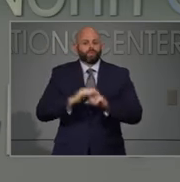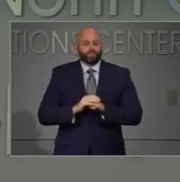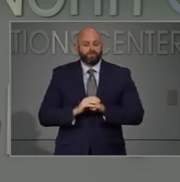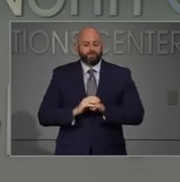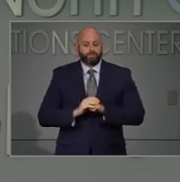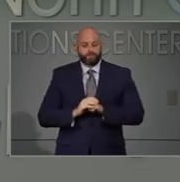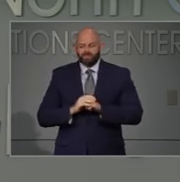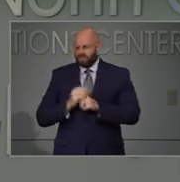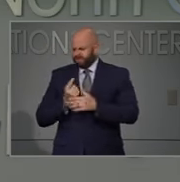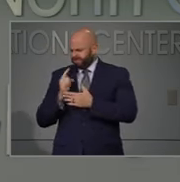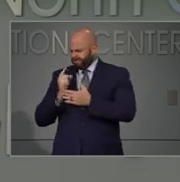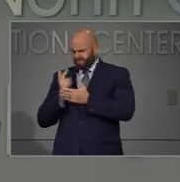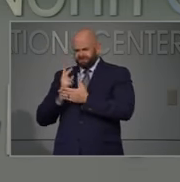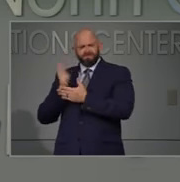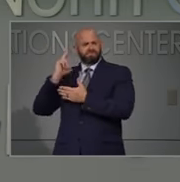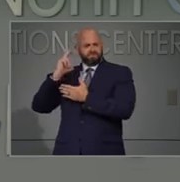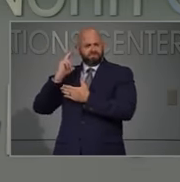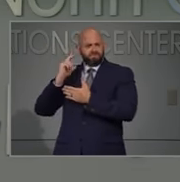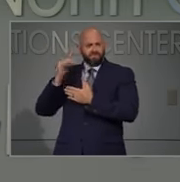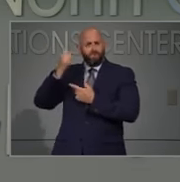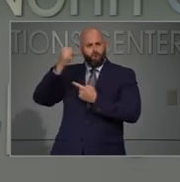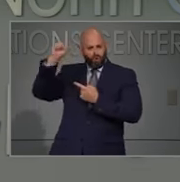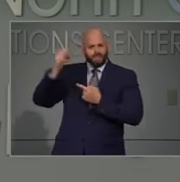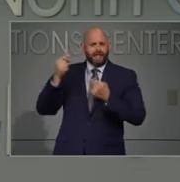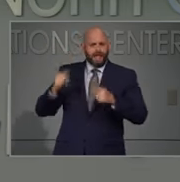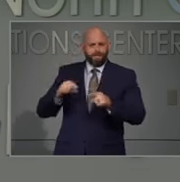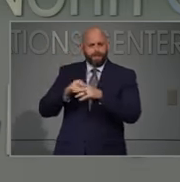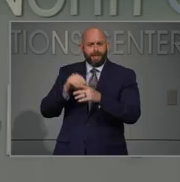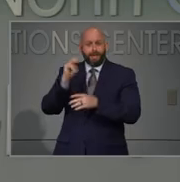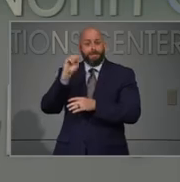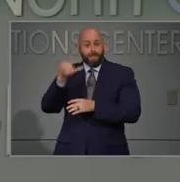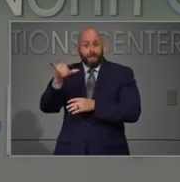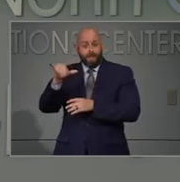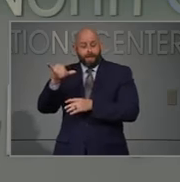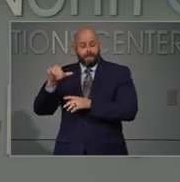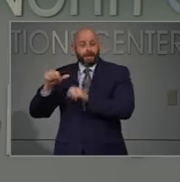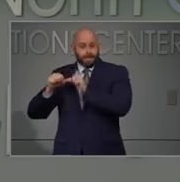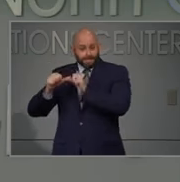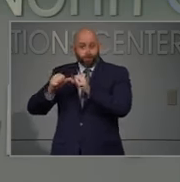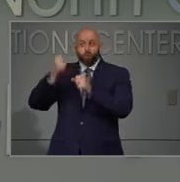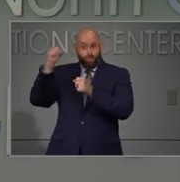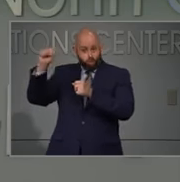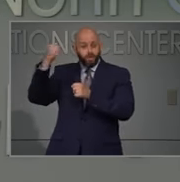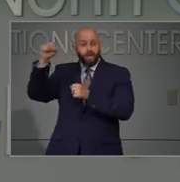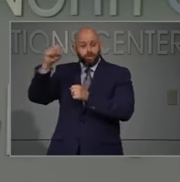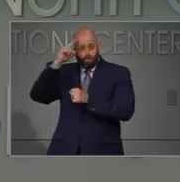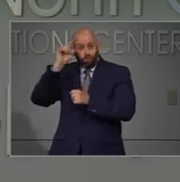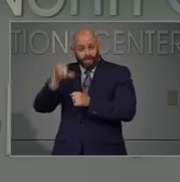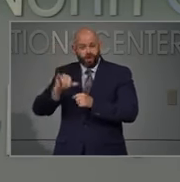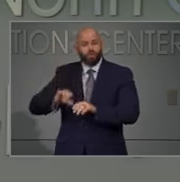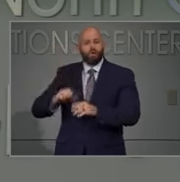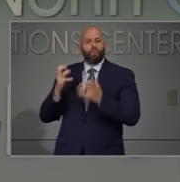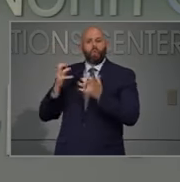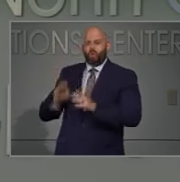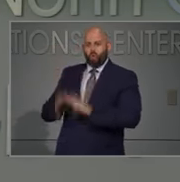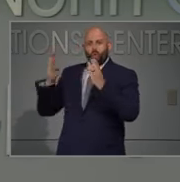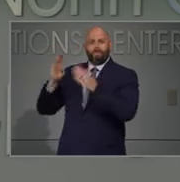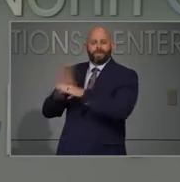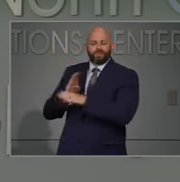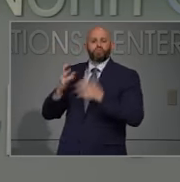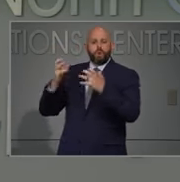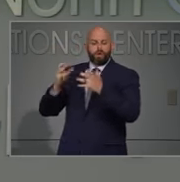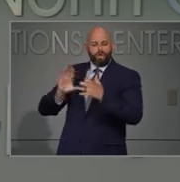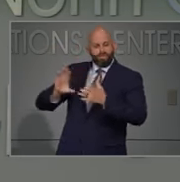earlier, in May, and they continued to occur, and people had a right to do